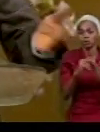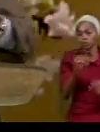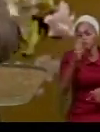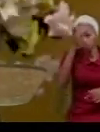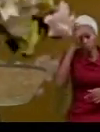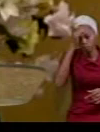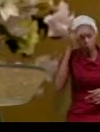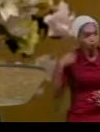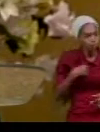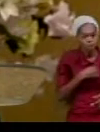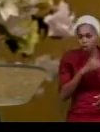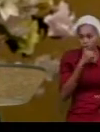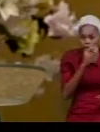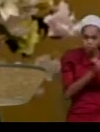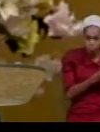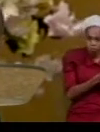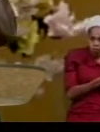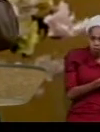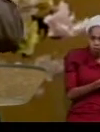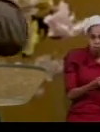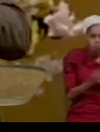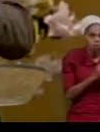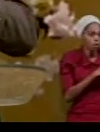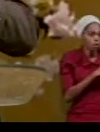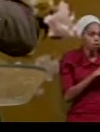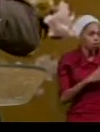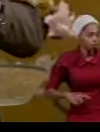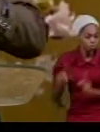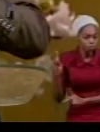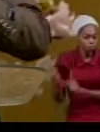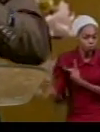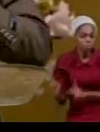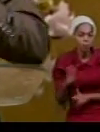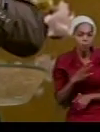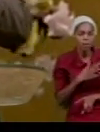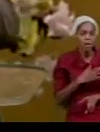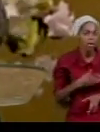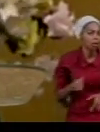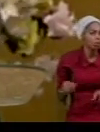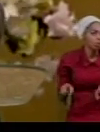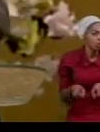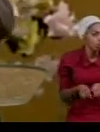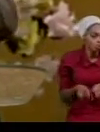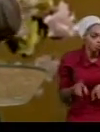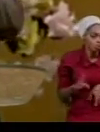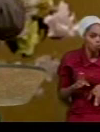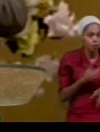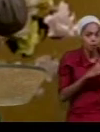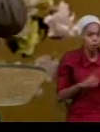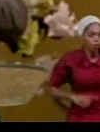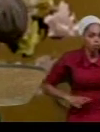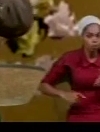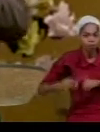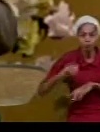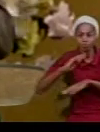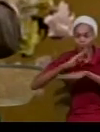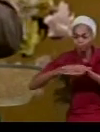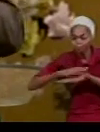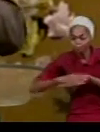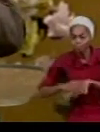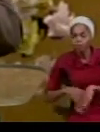table and at the same time be part of God's, of the lost table, of the tables of the